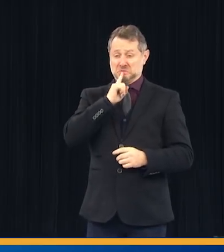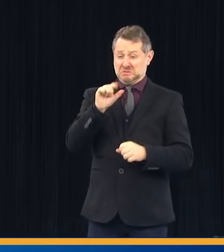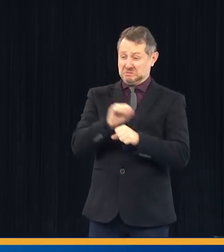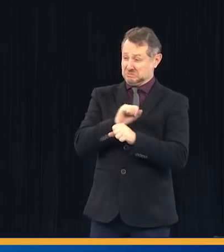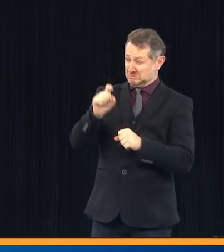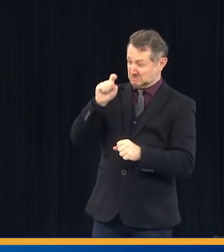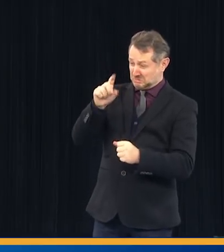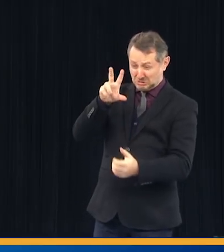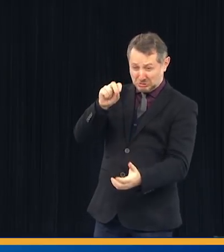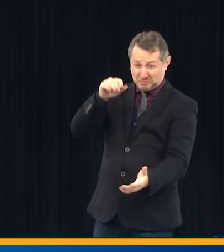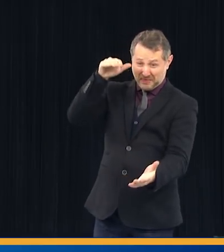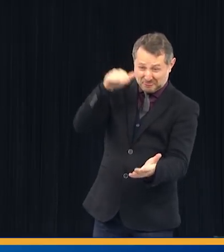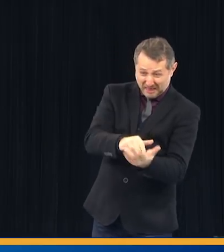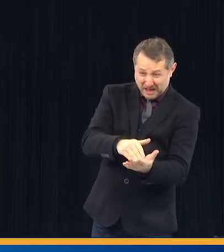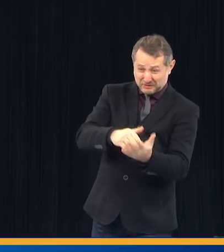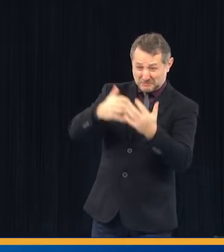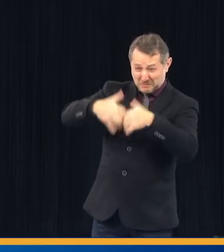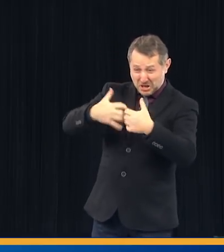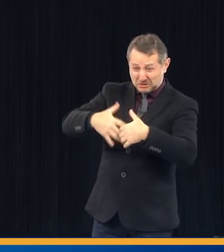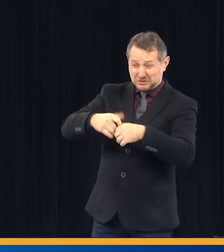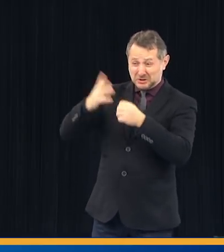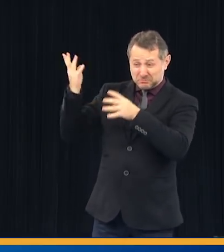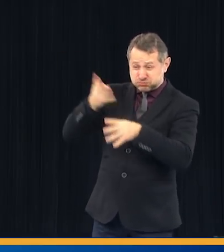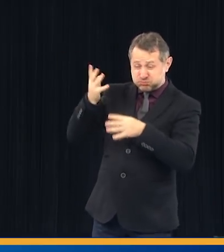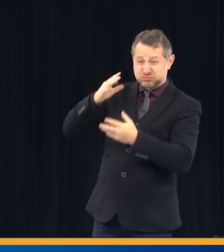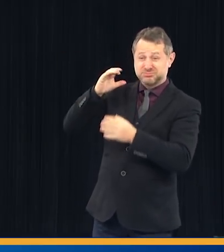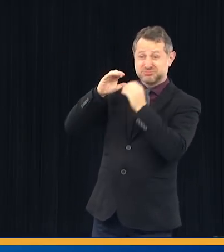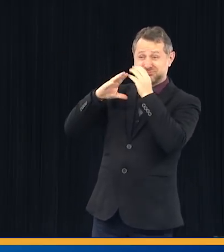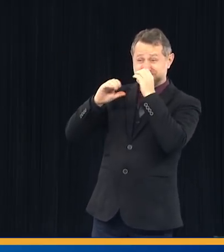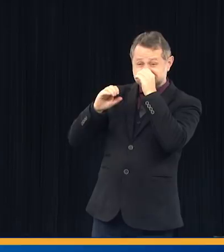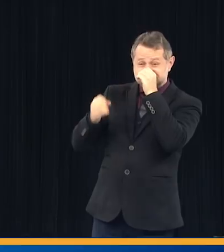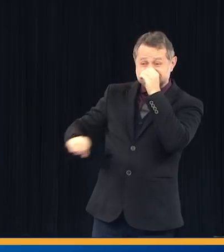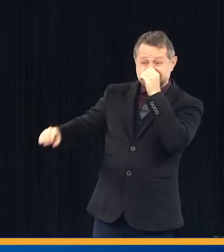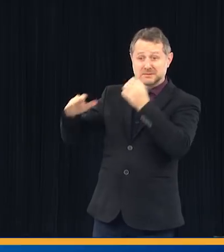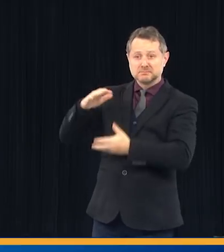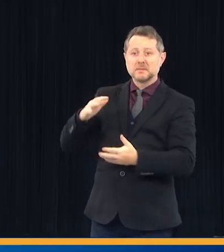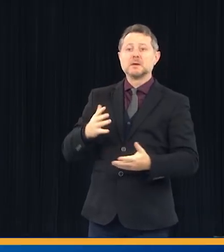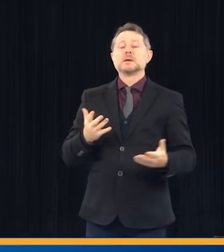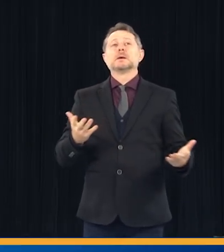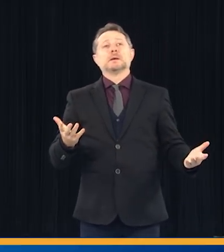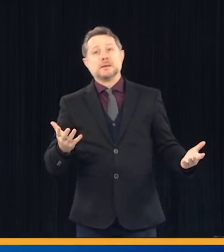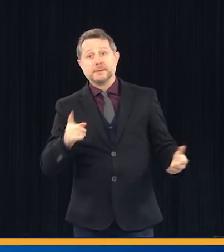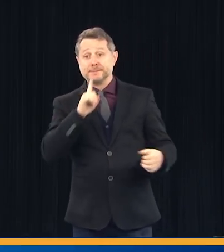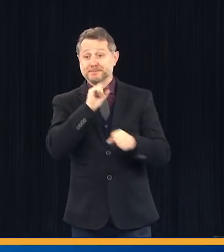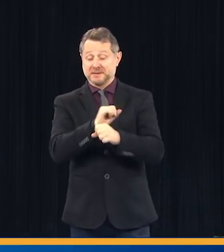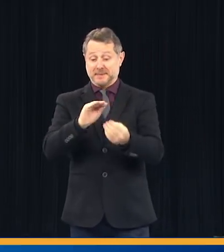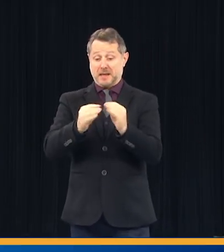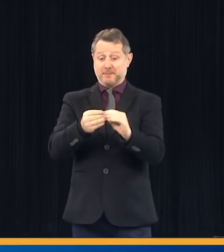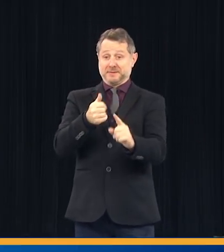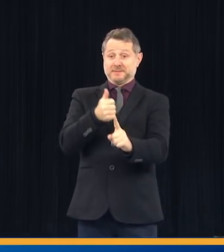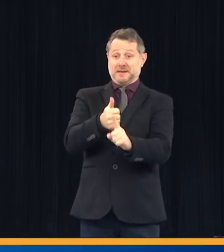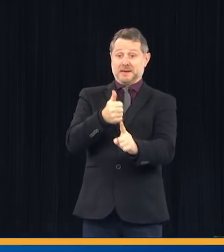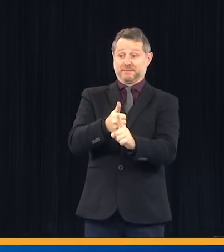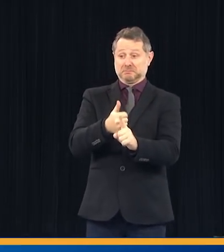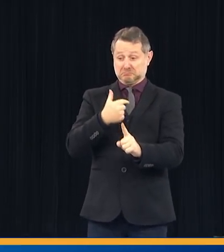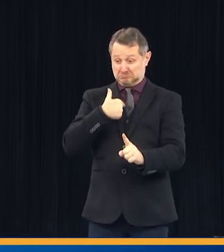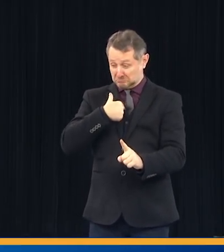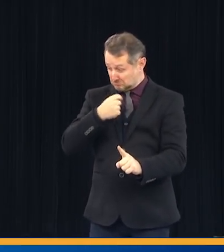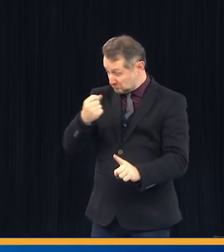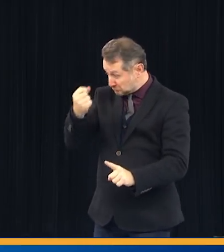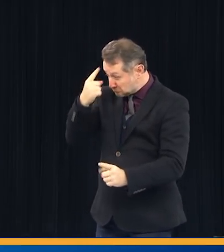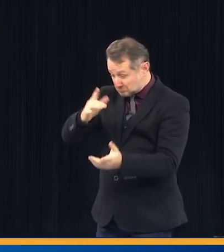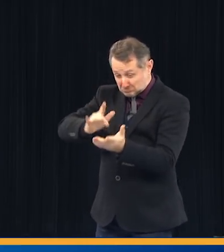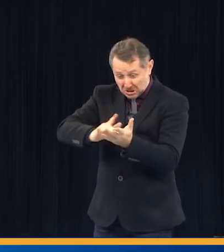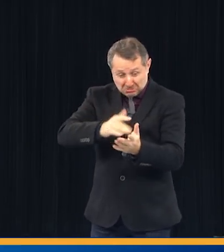Look, I'm not a medical expert. Even the medical experts can't tell you what you're going to need here at the high